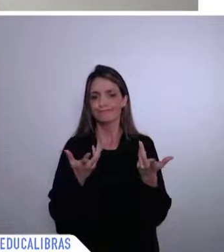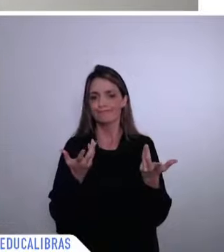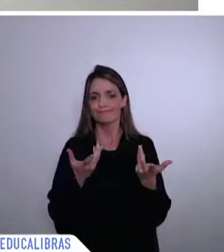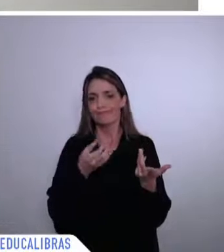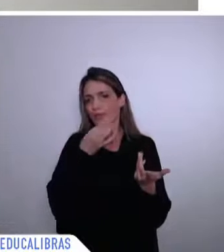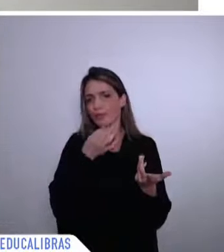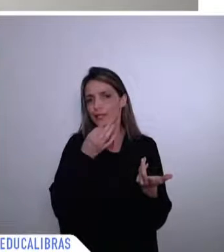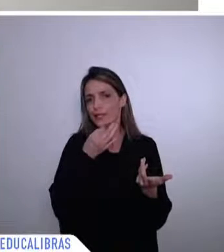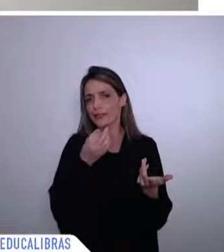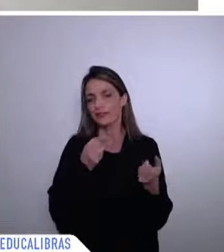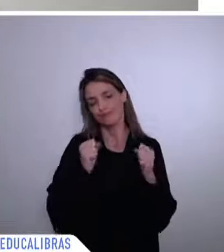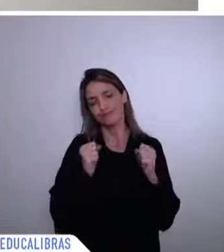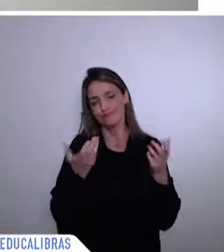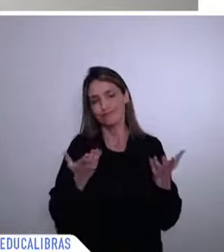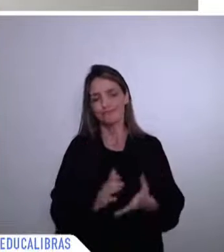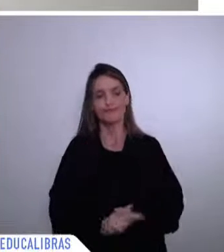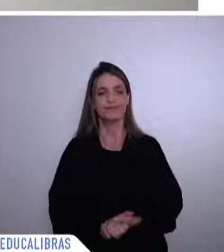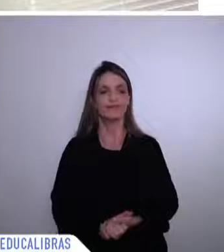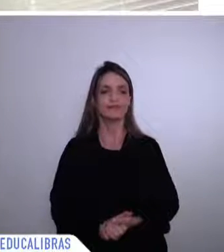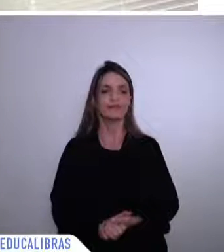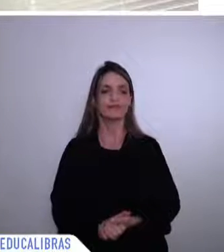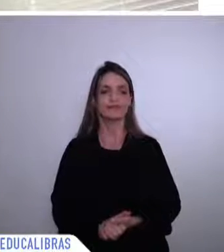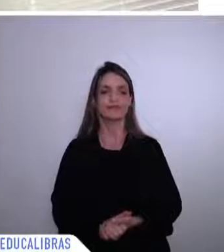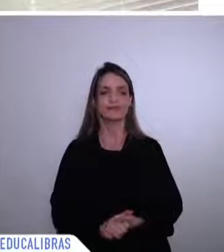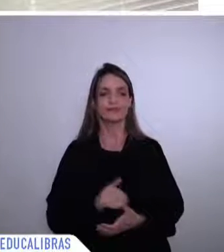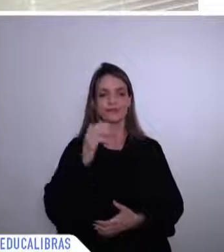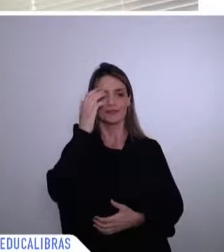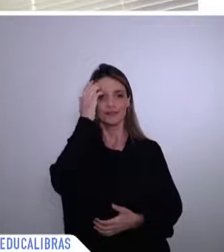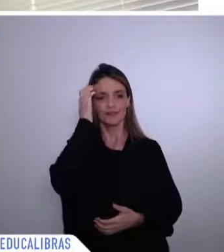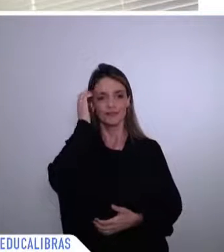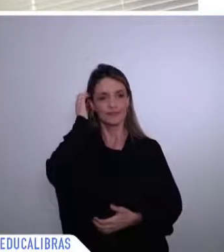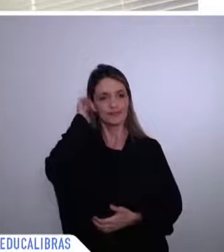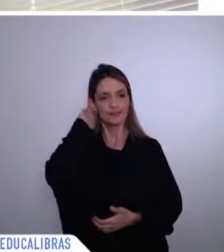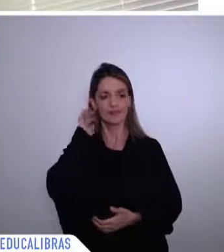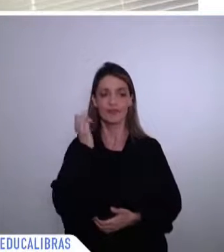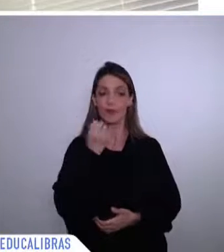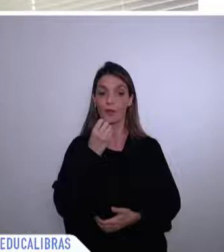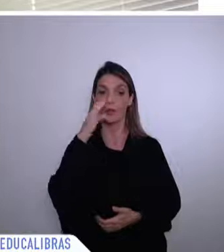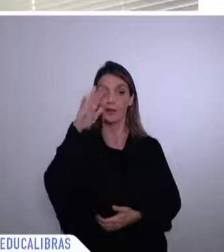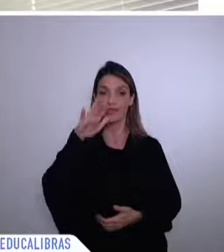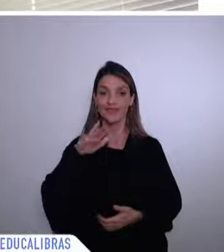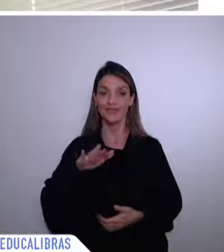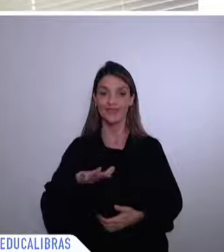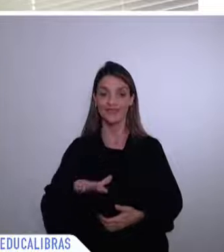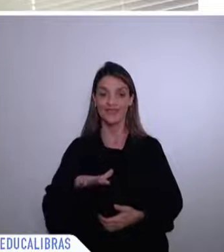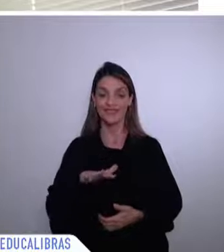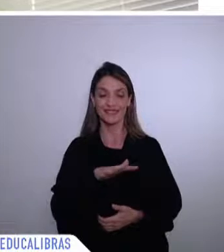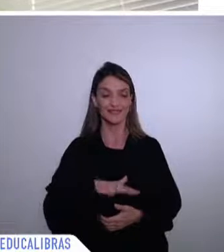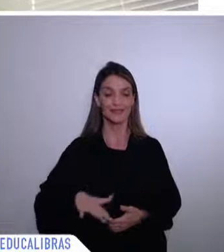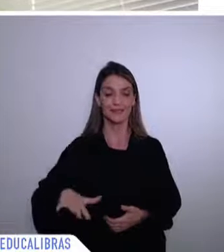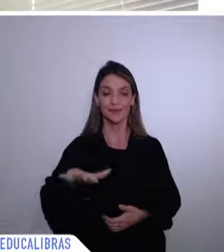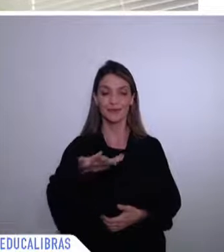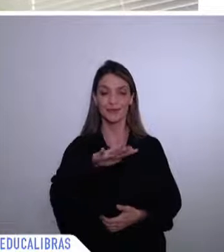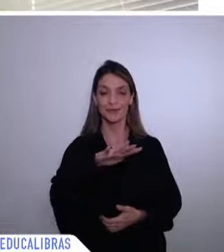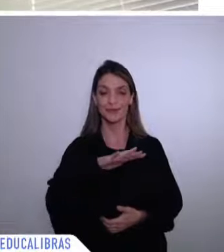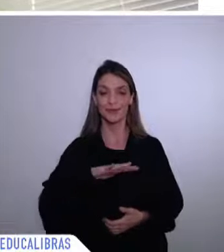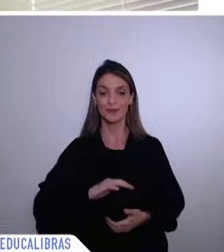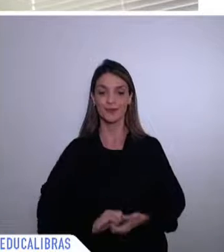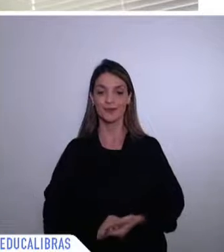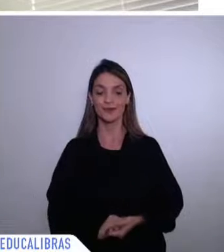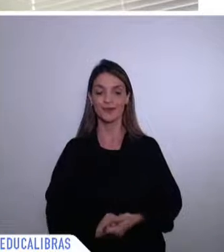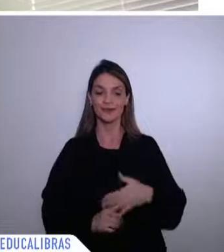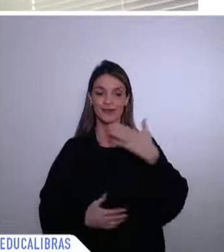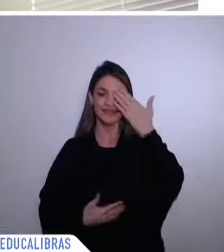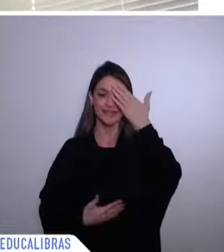laborers? And if you can just let us know a little bit what you think about this topic. Well, good